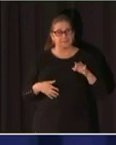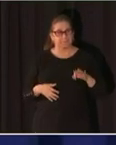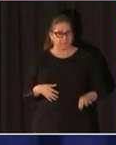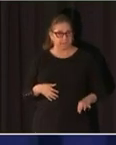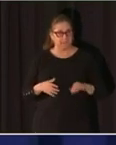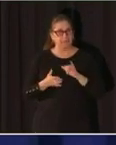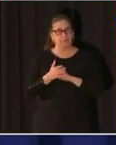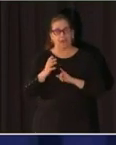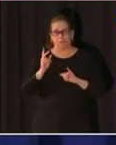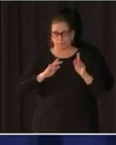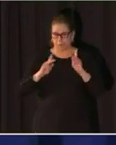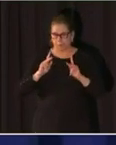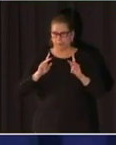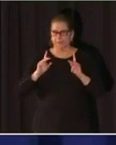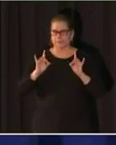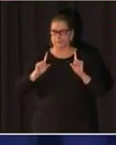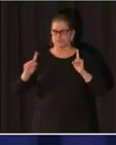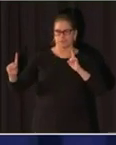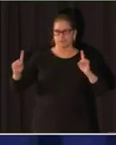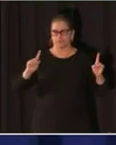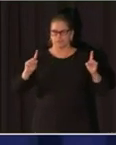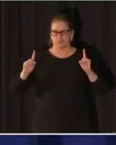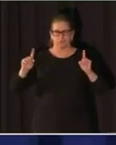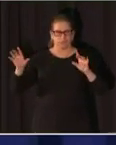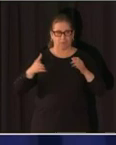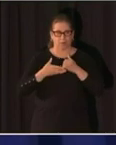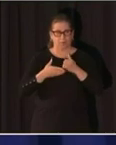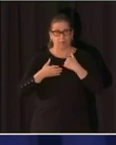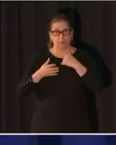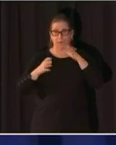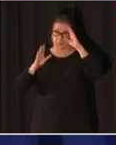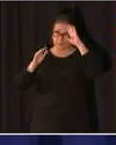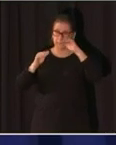place. That being said,